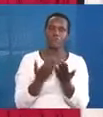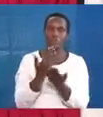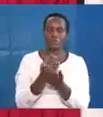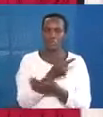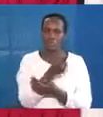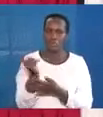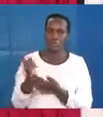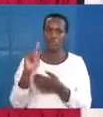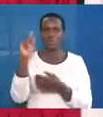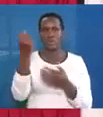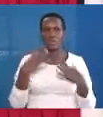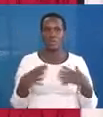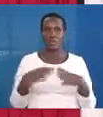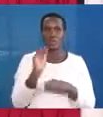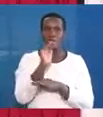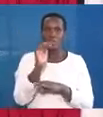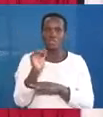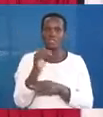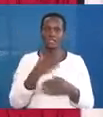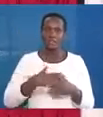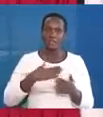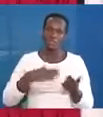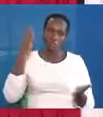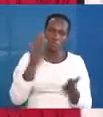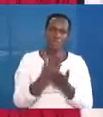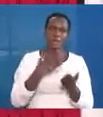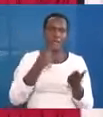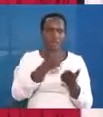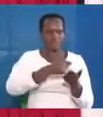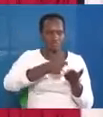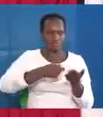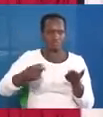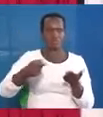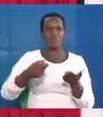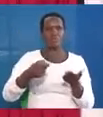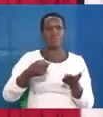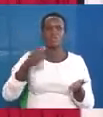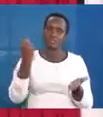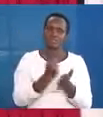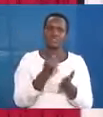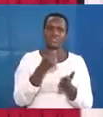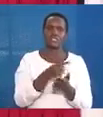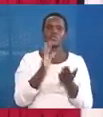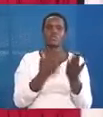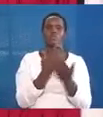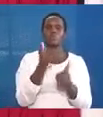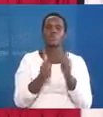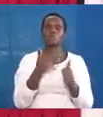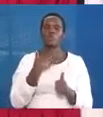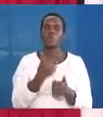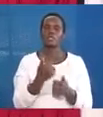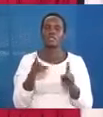requesting that you confirm and endorse these proposals, and to